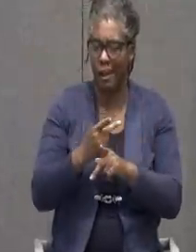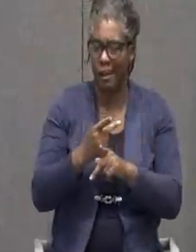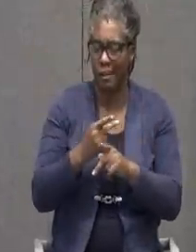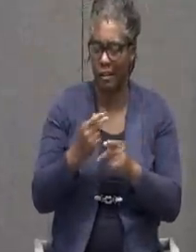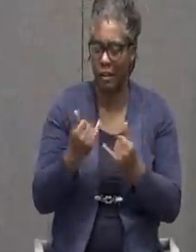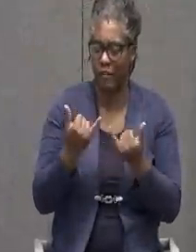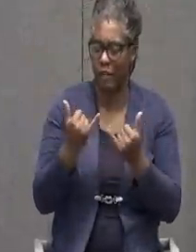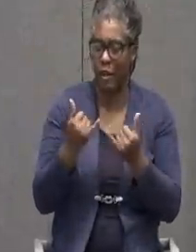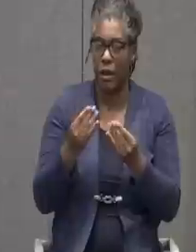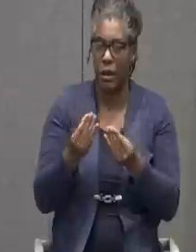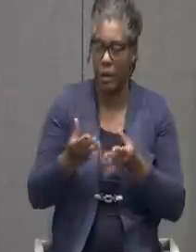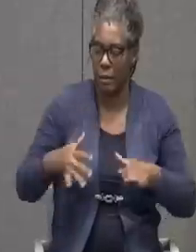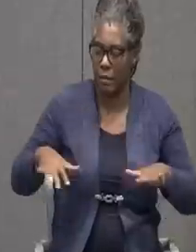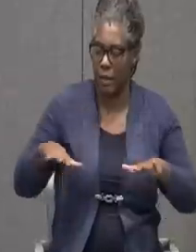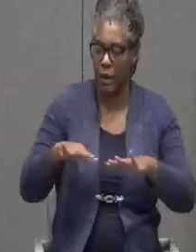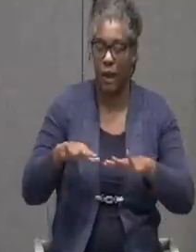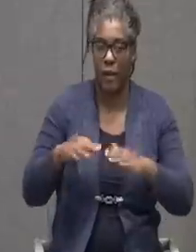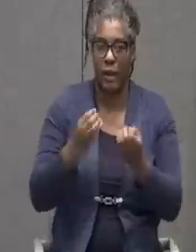Ooh,